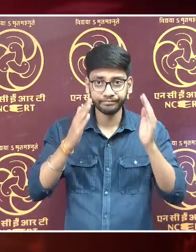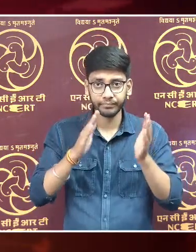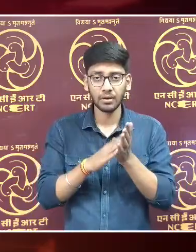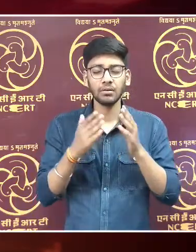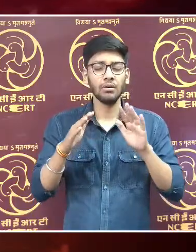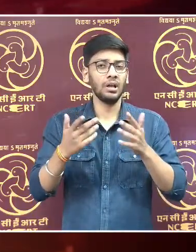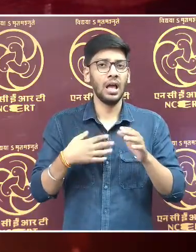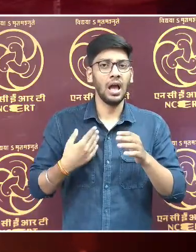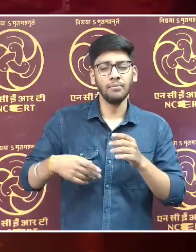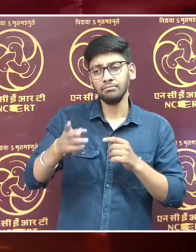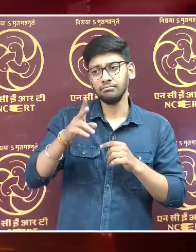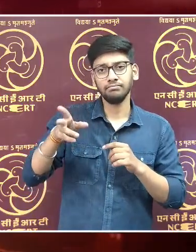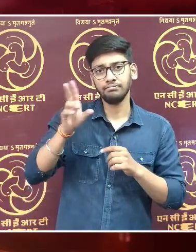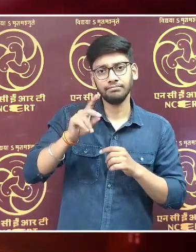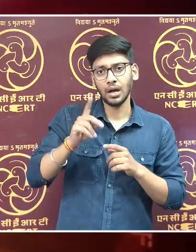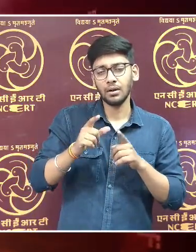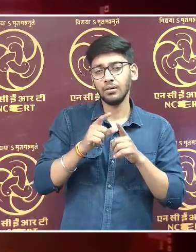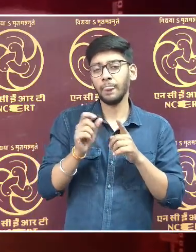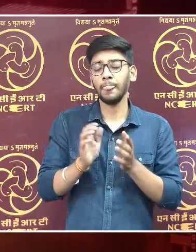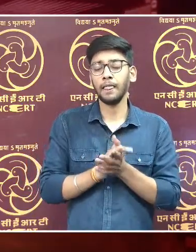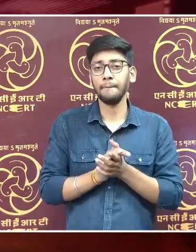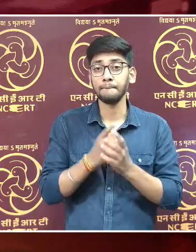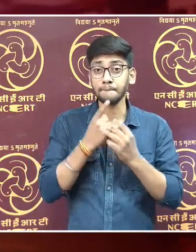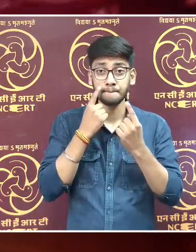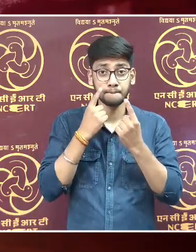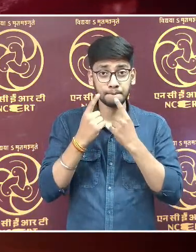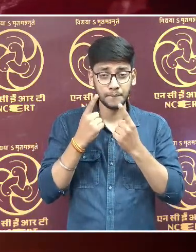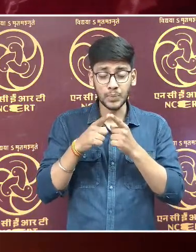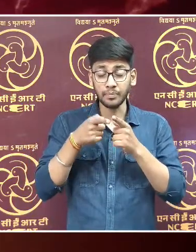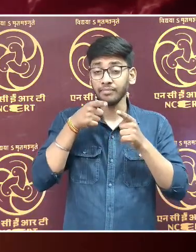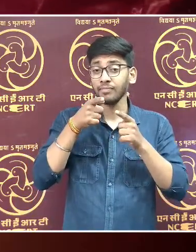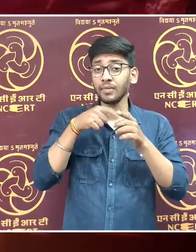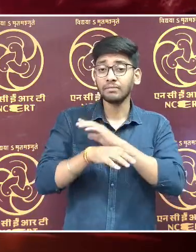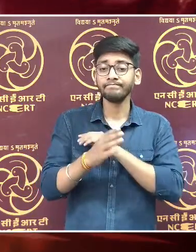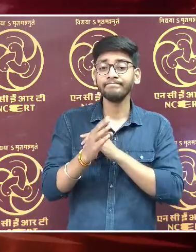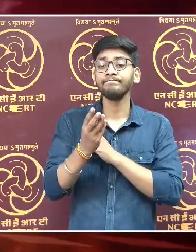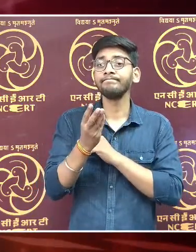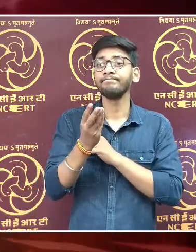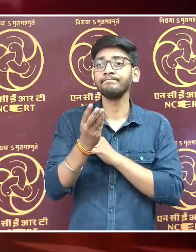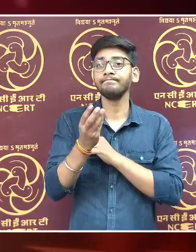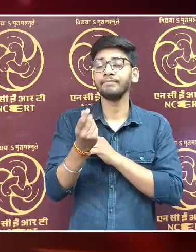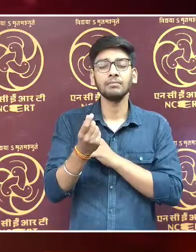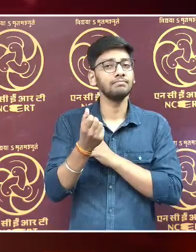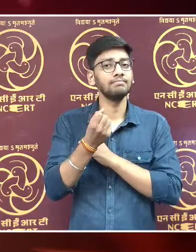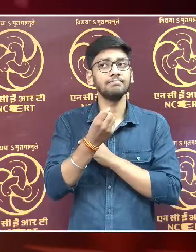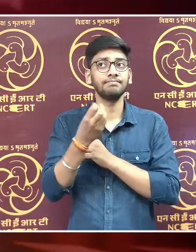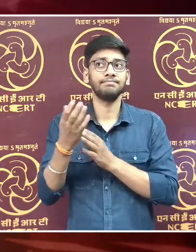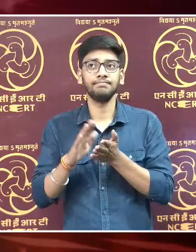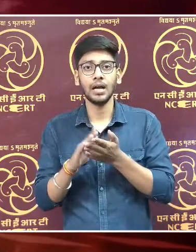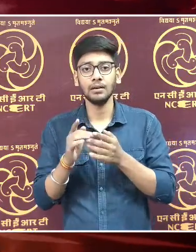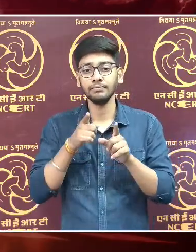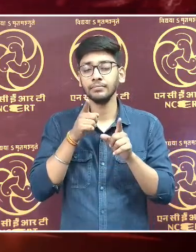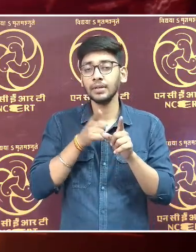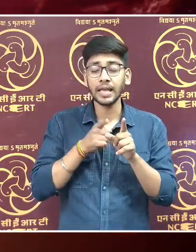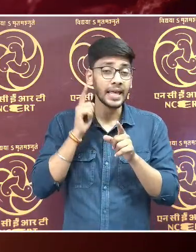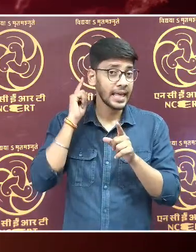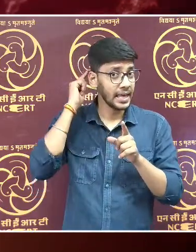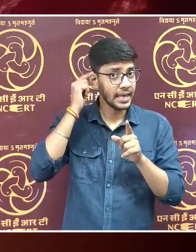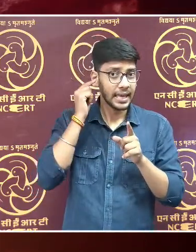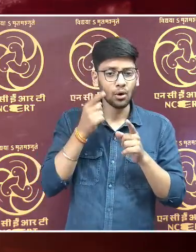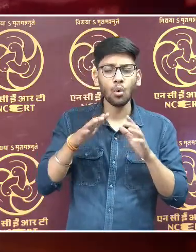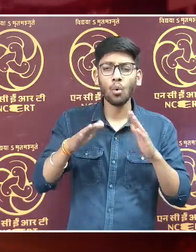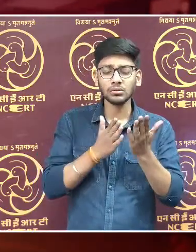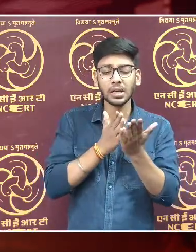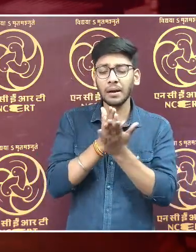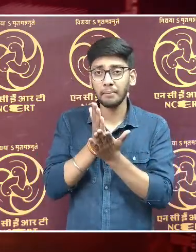We always do a test battery to find out what is the exact cause, which part of the ear is being affected. So we